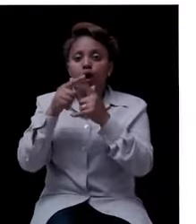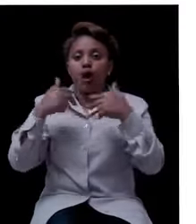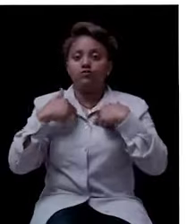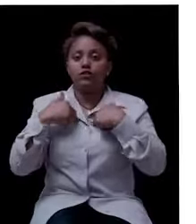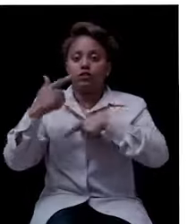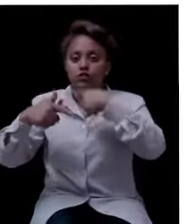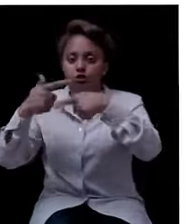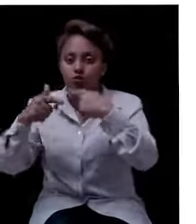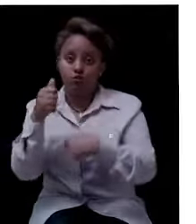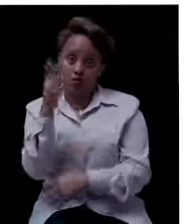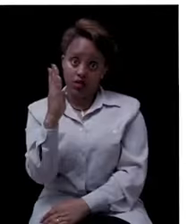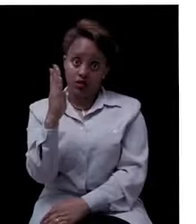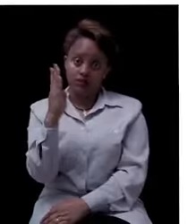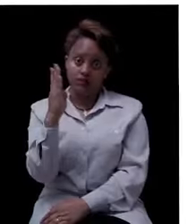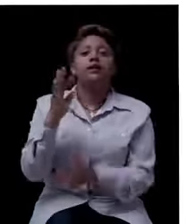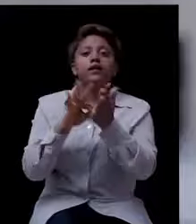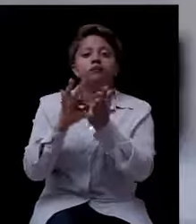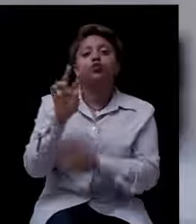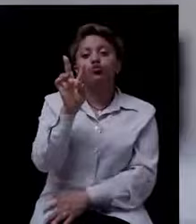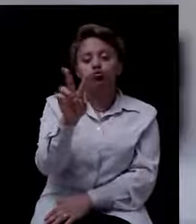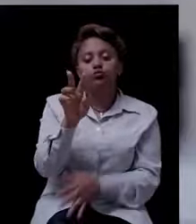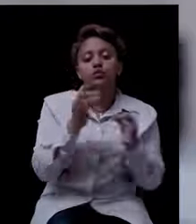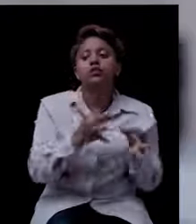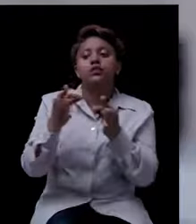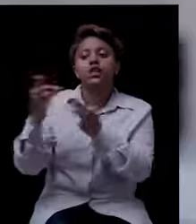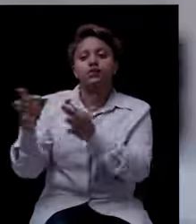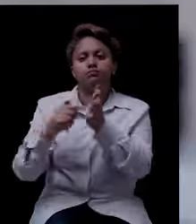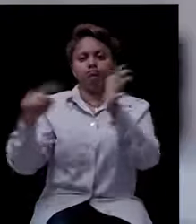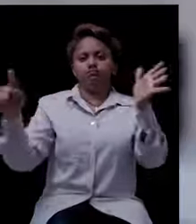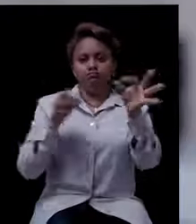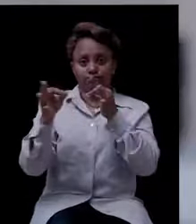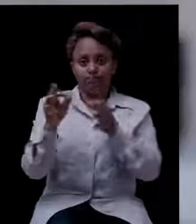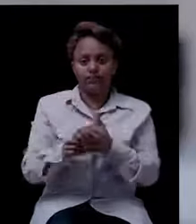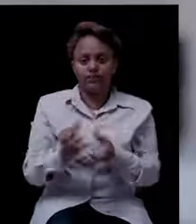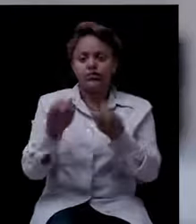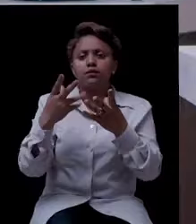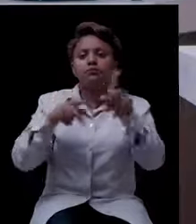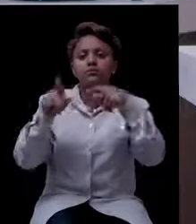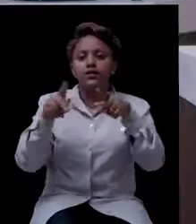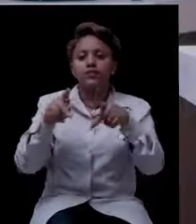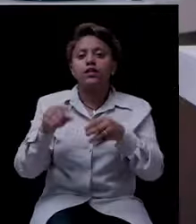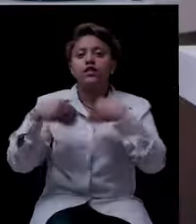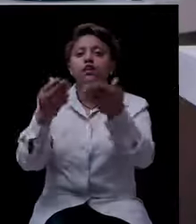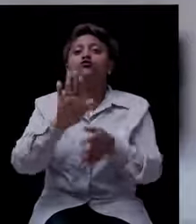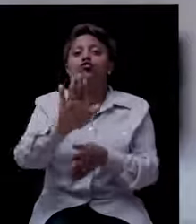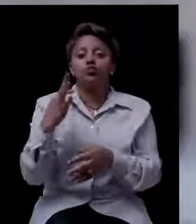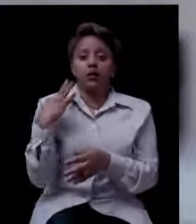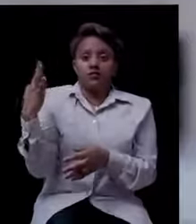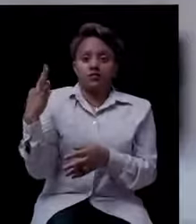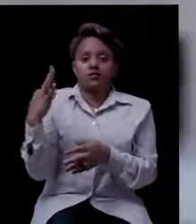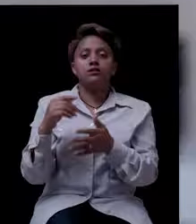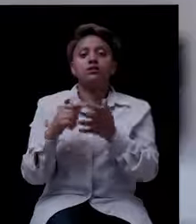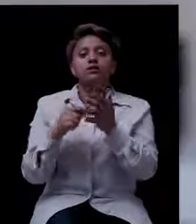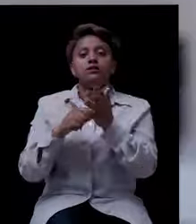two, transparency. Some people say that blockchain gives you privacy, while some say that it is transparent. Why do